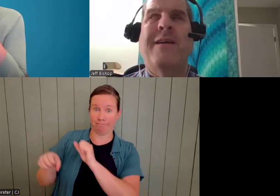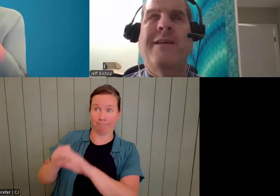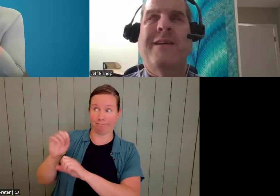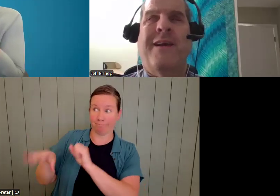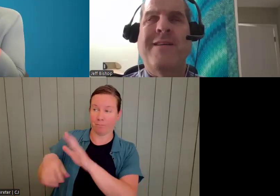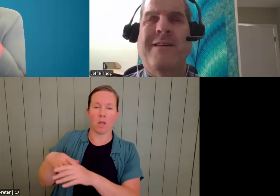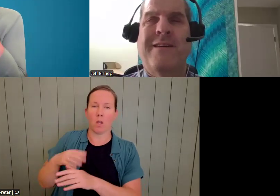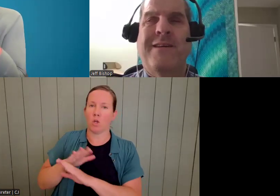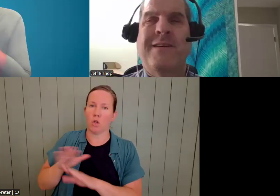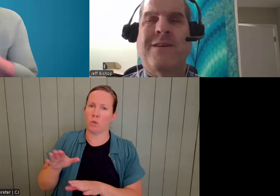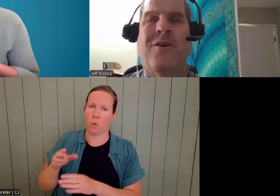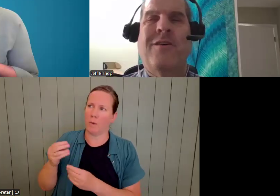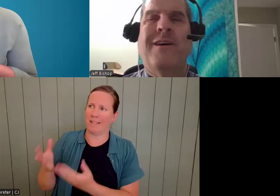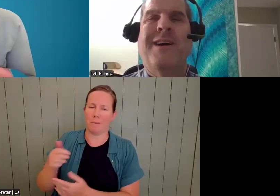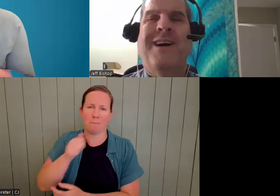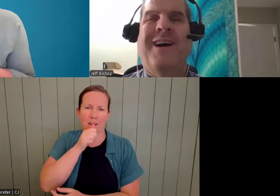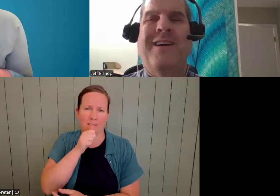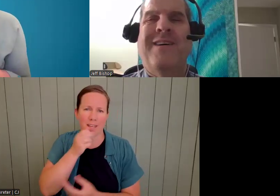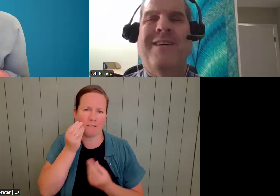AI. Okay, so